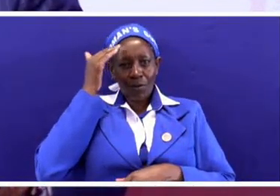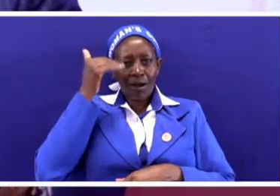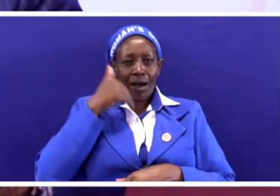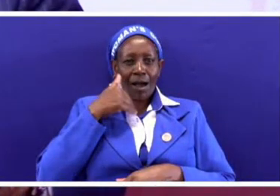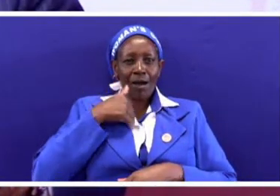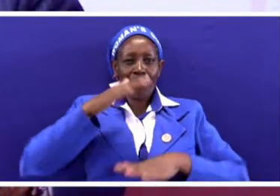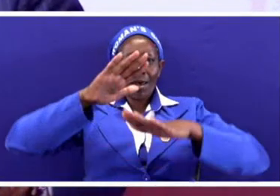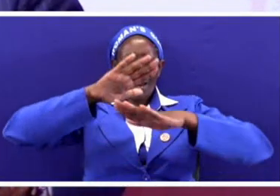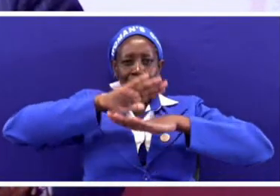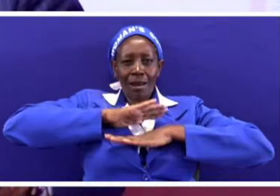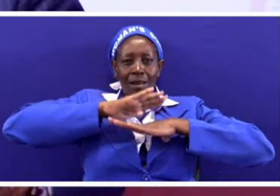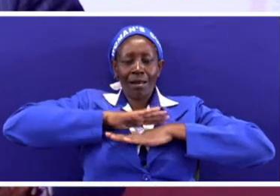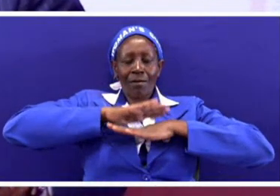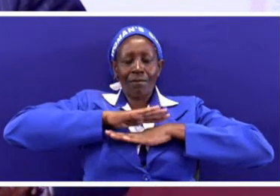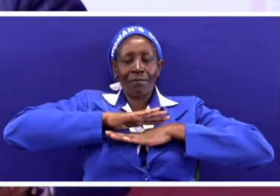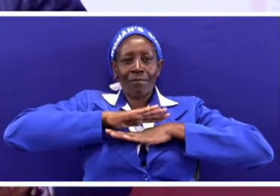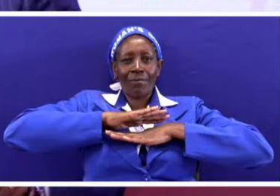sufficient